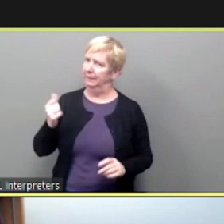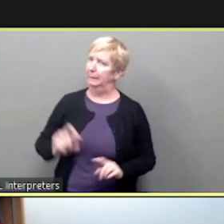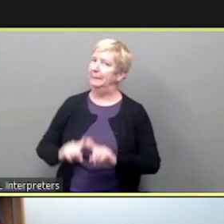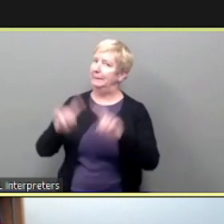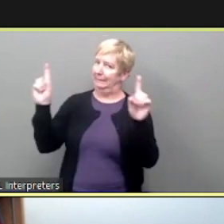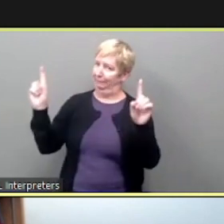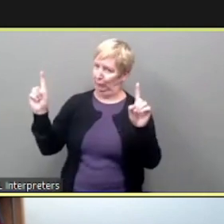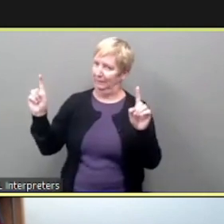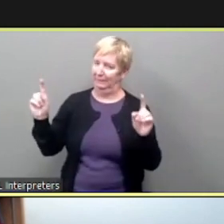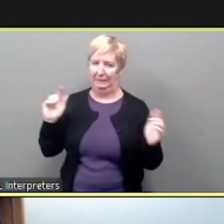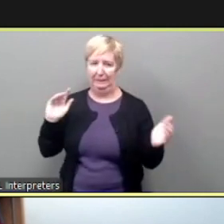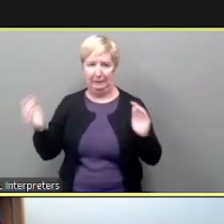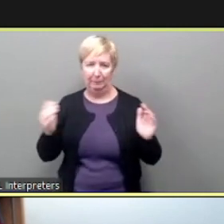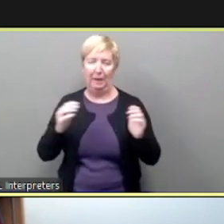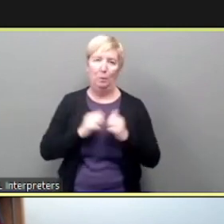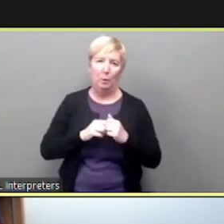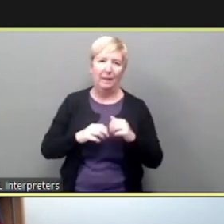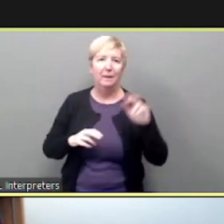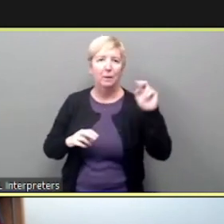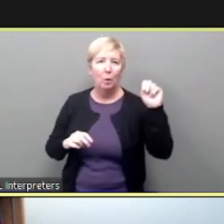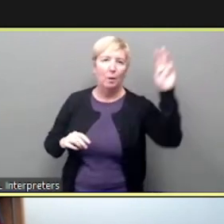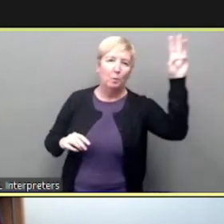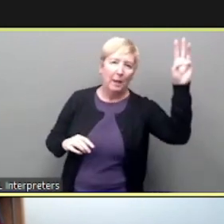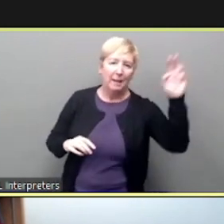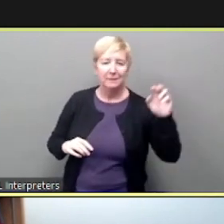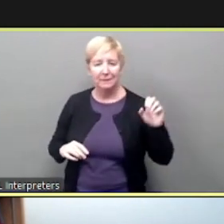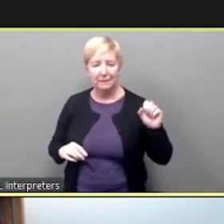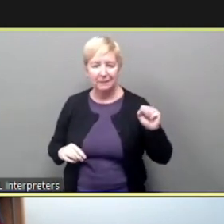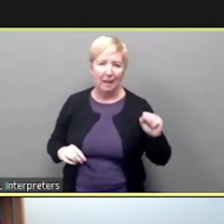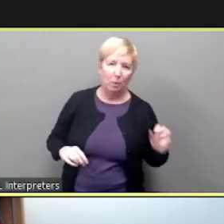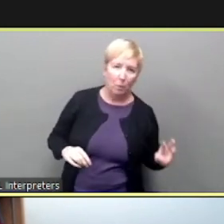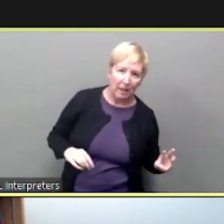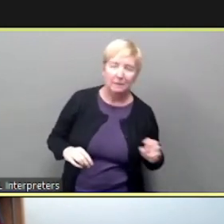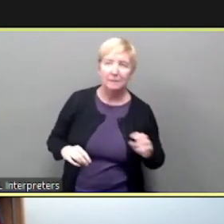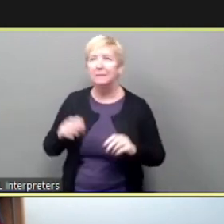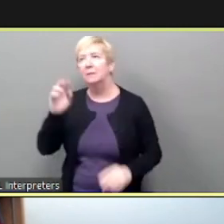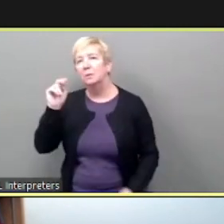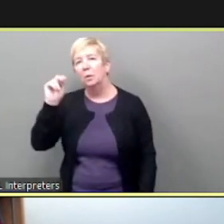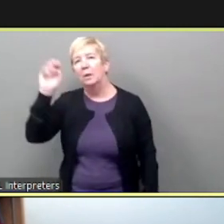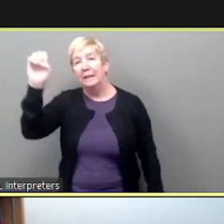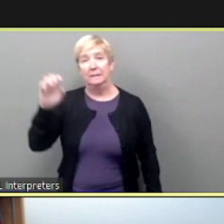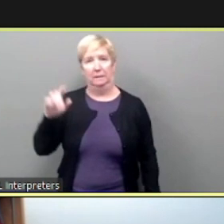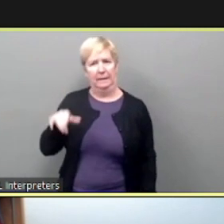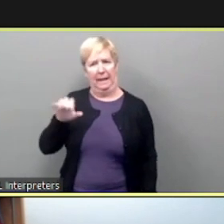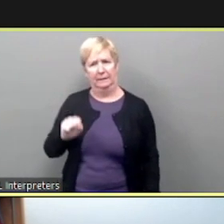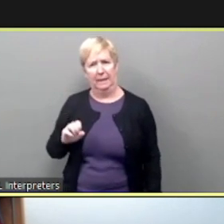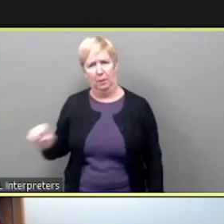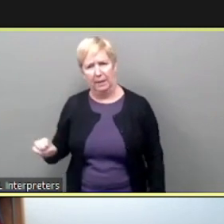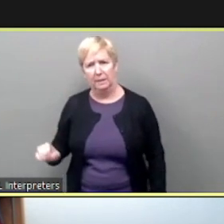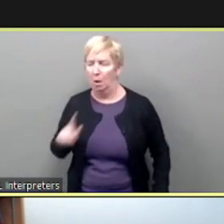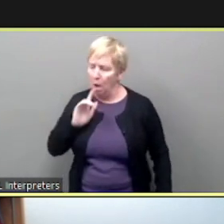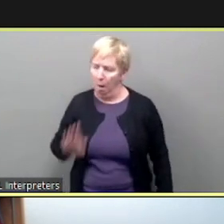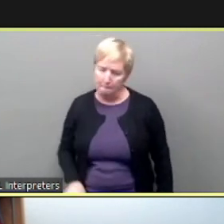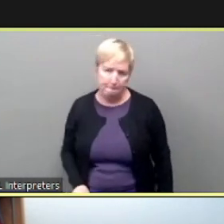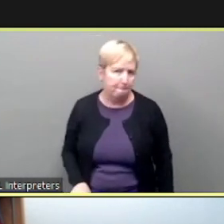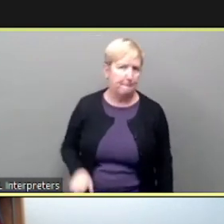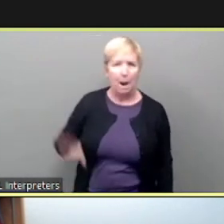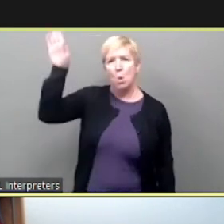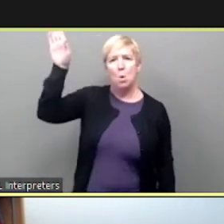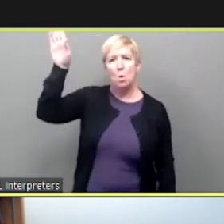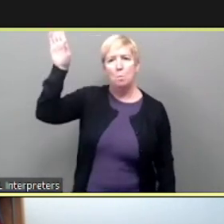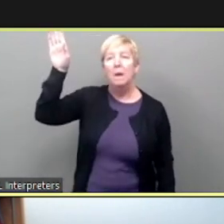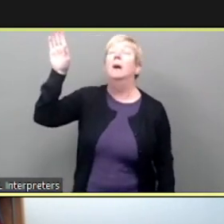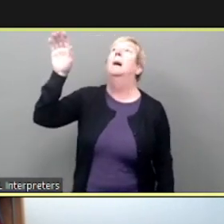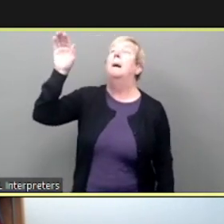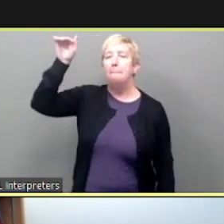other regions where we saw a very steep rise in the 7-day moving average of cases, and then a very